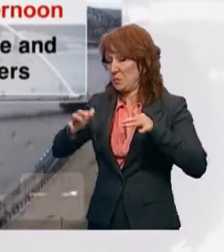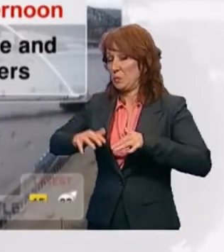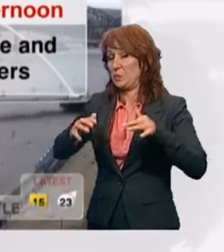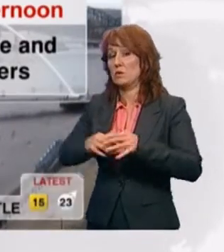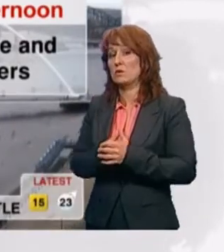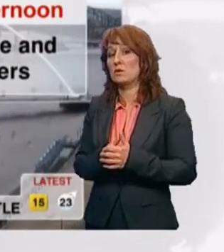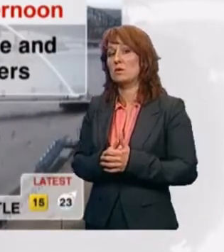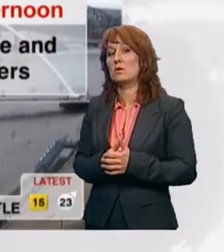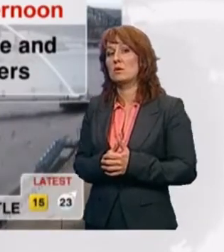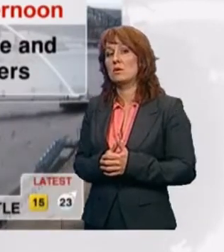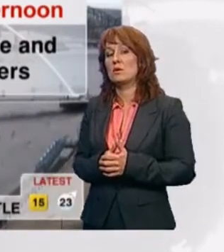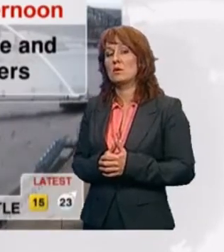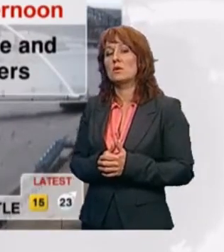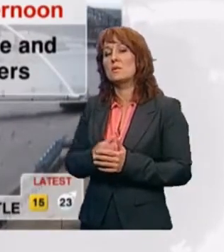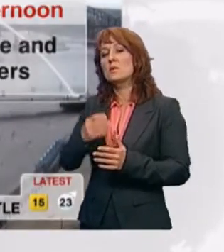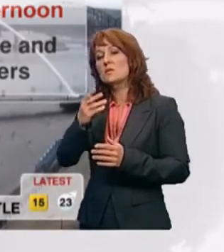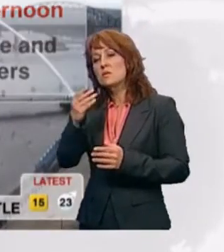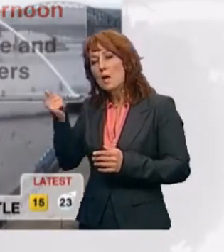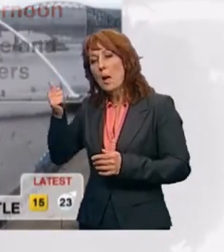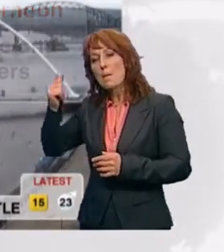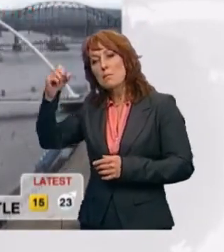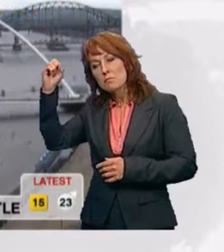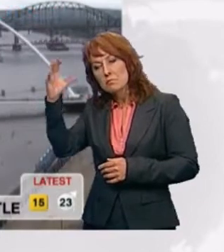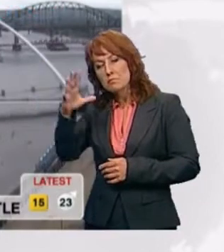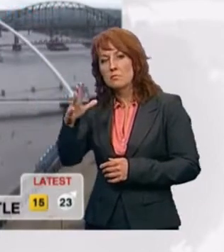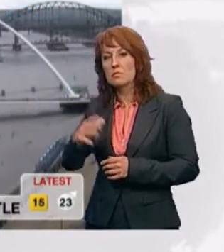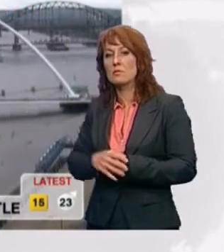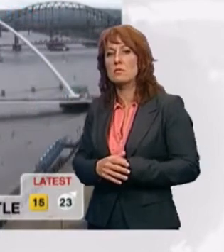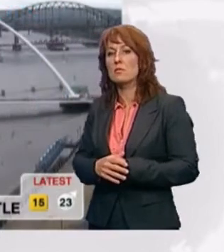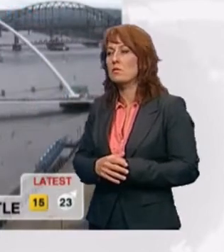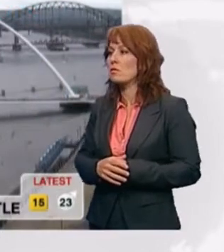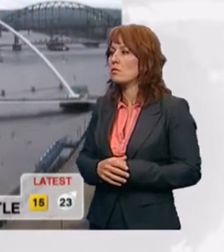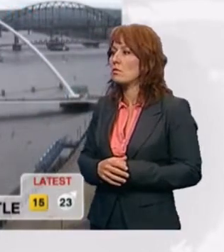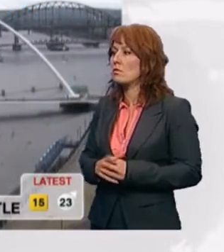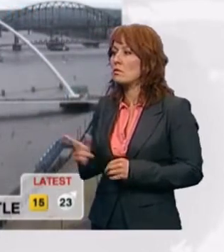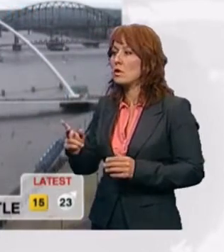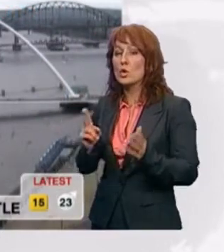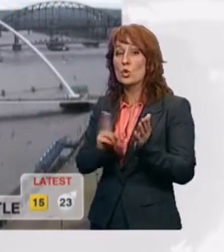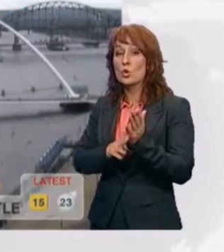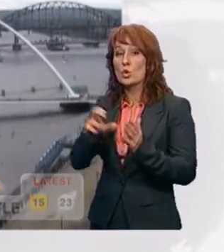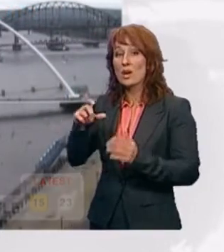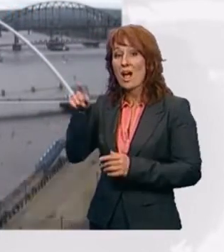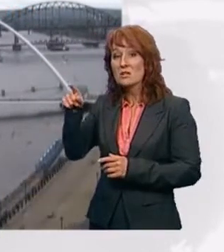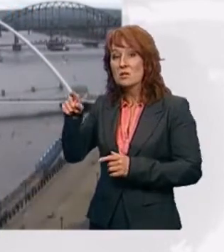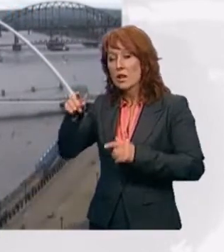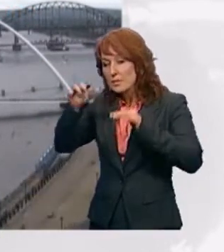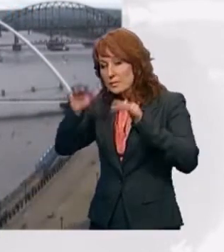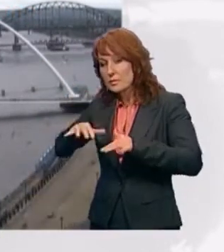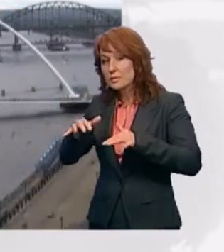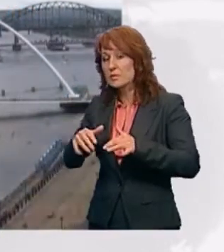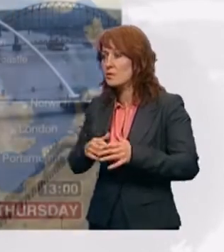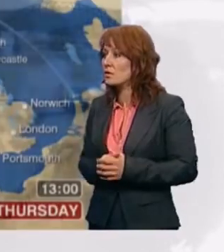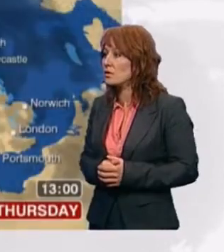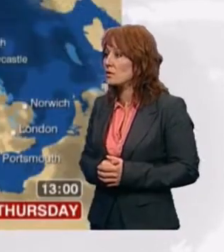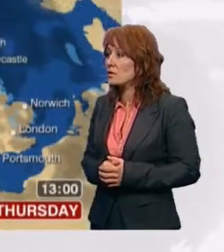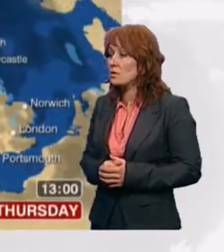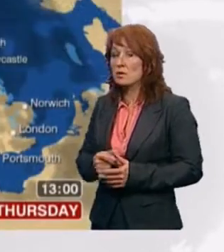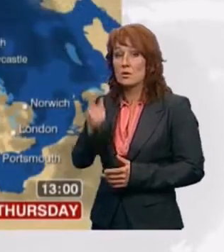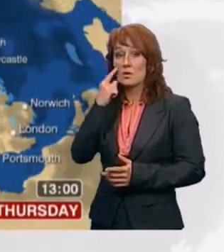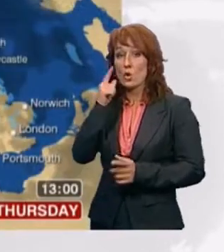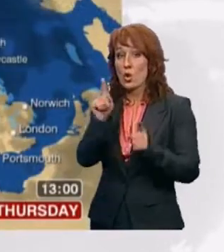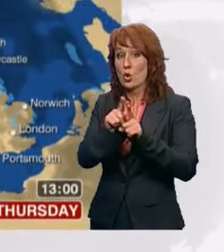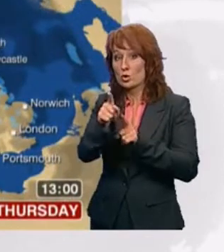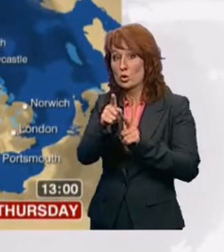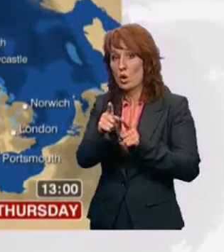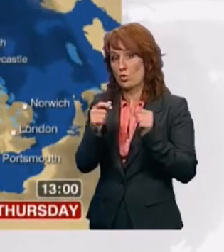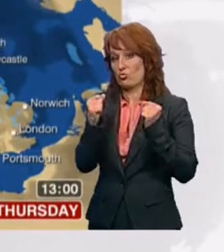it showers. There are dry and bright spells in between. Newcastle raindrops on the camera, a shower a short time ago. And look at the strength of the wind. That's another feature